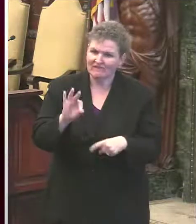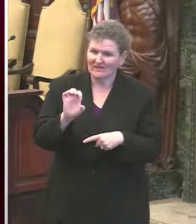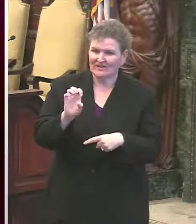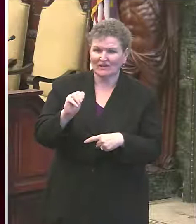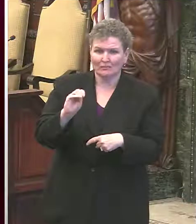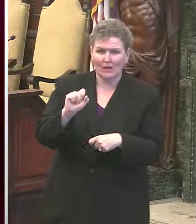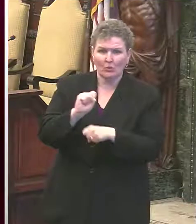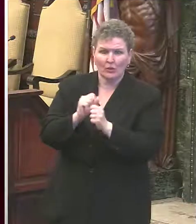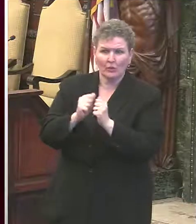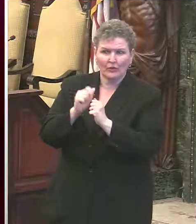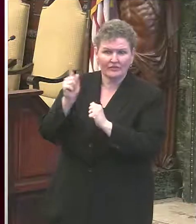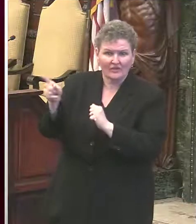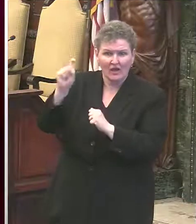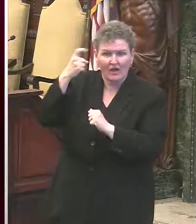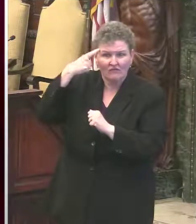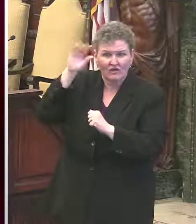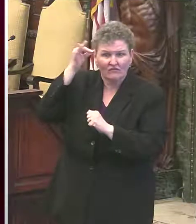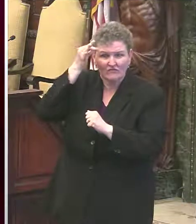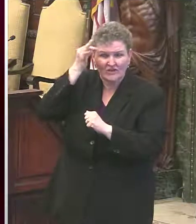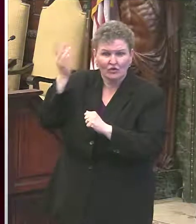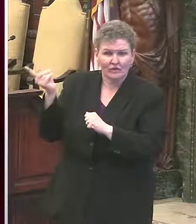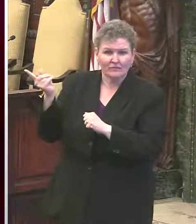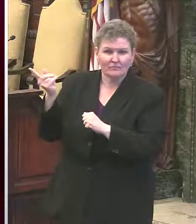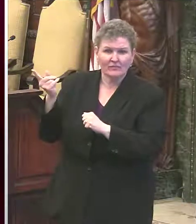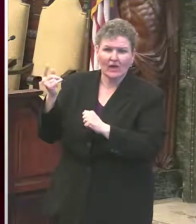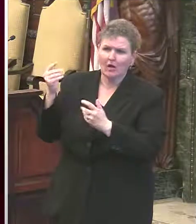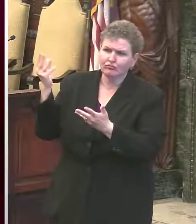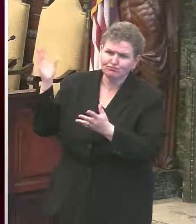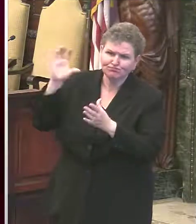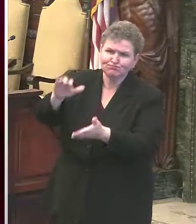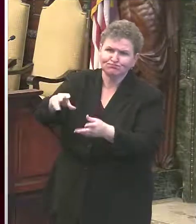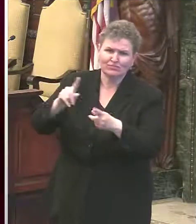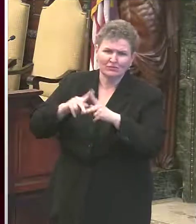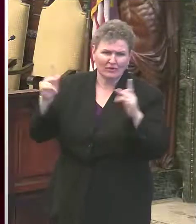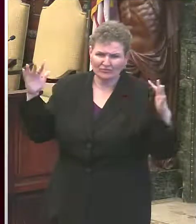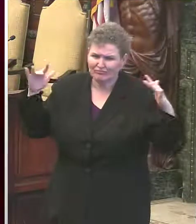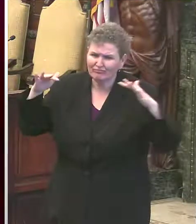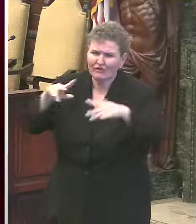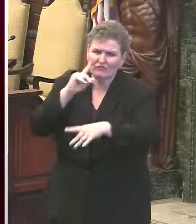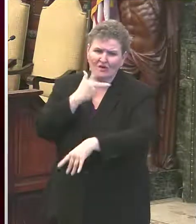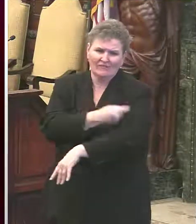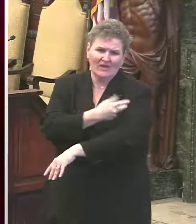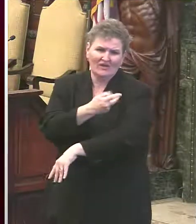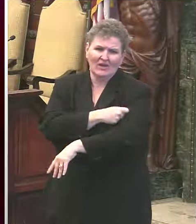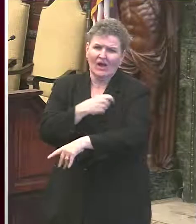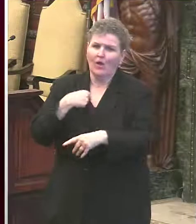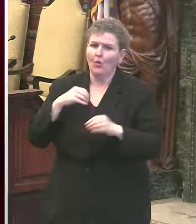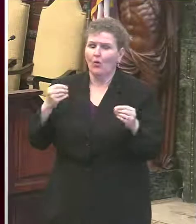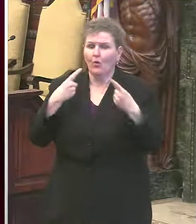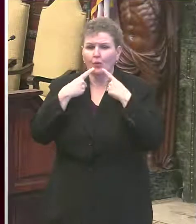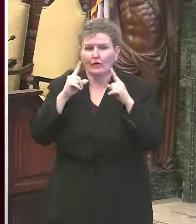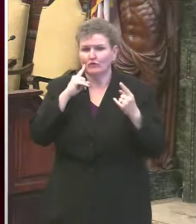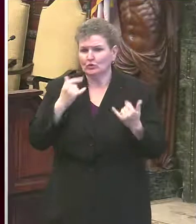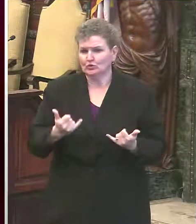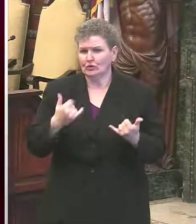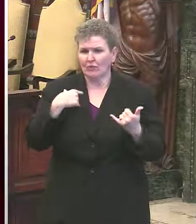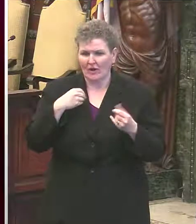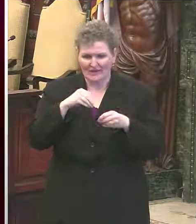generally about additional high volume sites. We don't have anything to announce today, but we would certainly welcome that. Thank